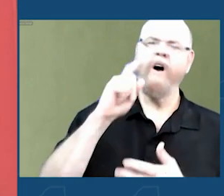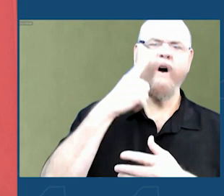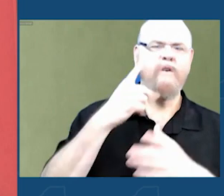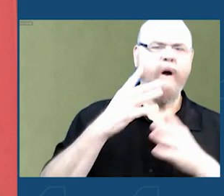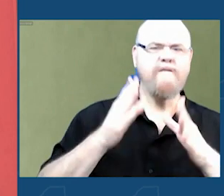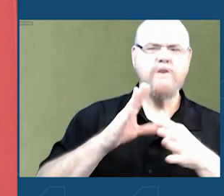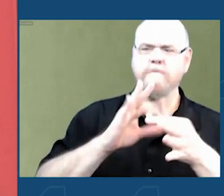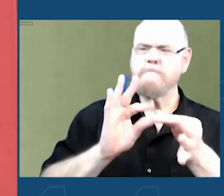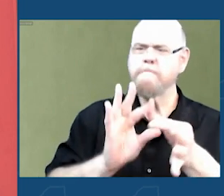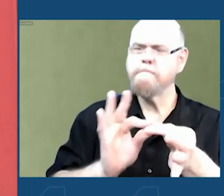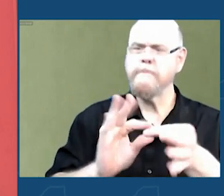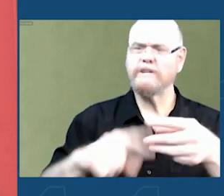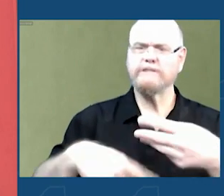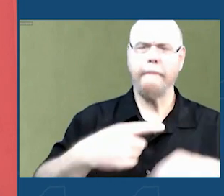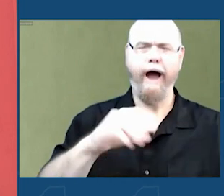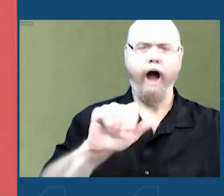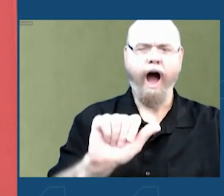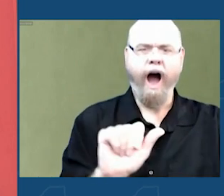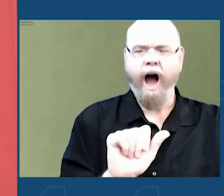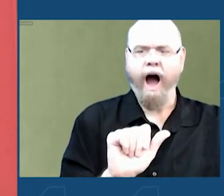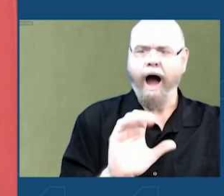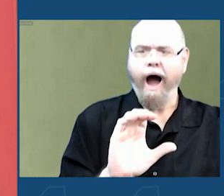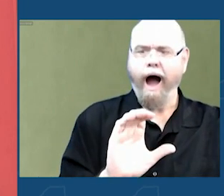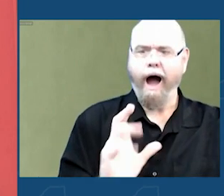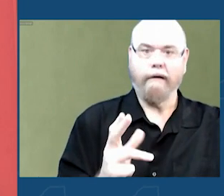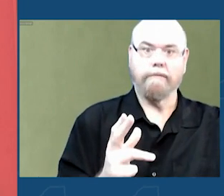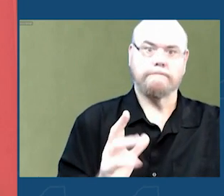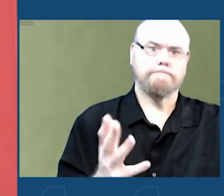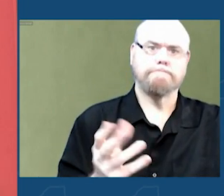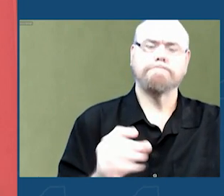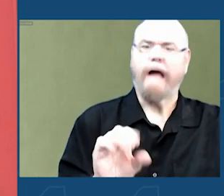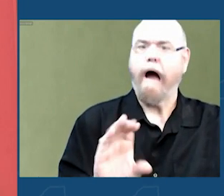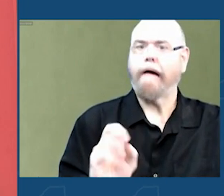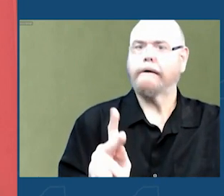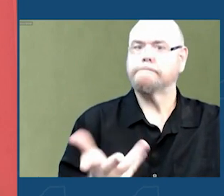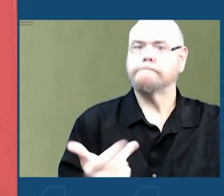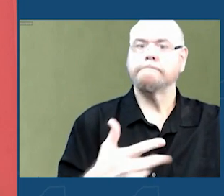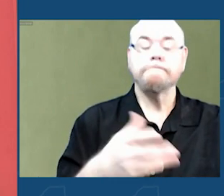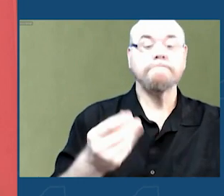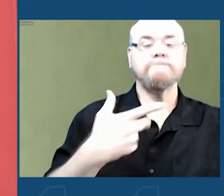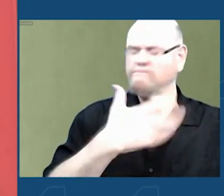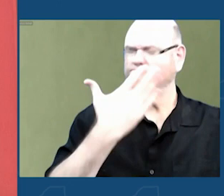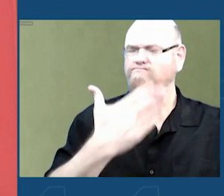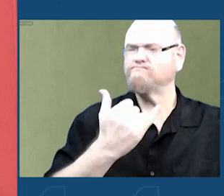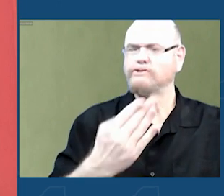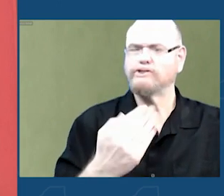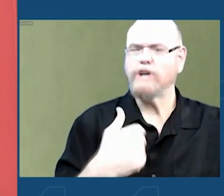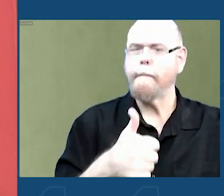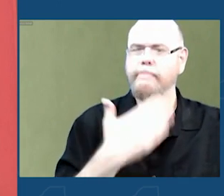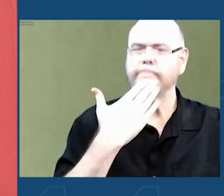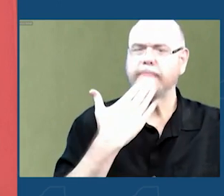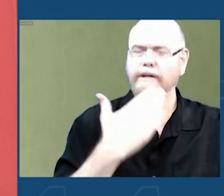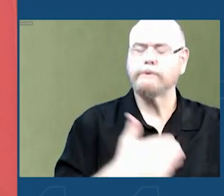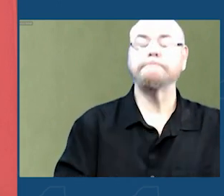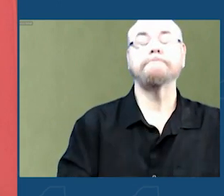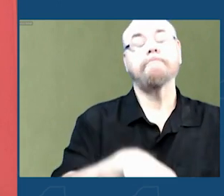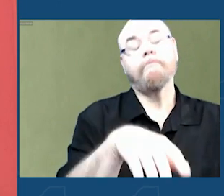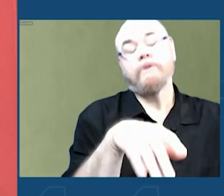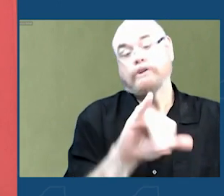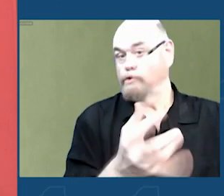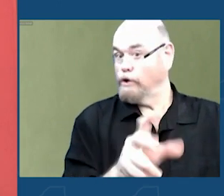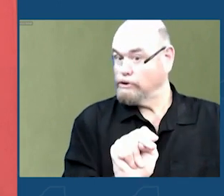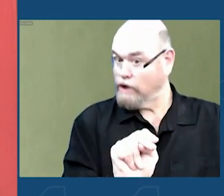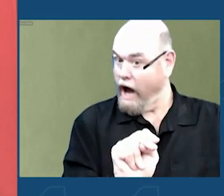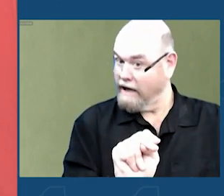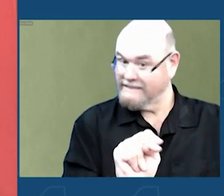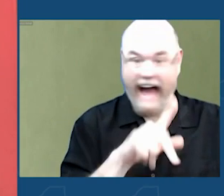here in my heart, and you do a wonderful job. And so thank you for that very much. John, I don't need to only thank you.